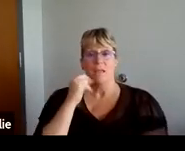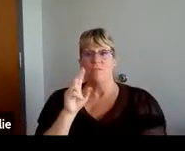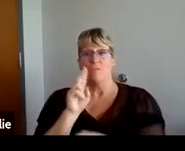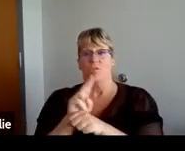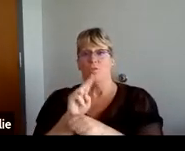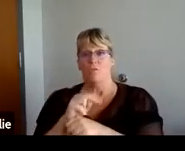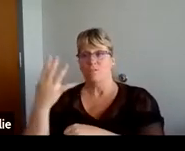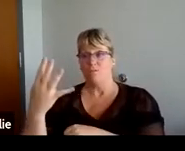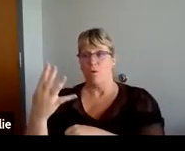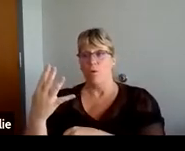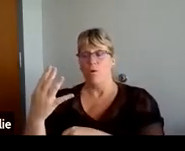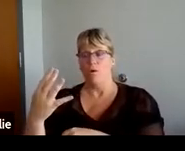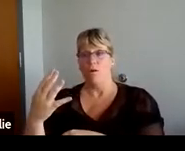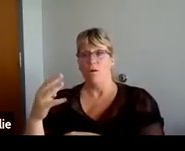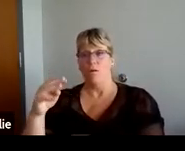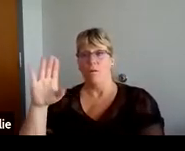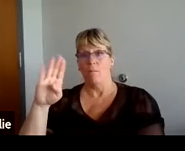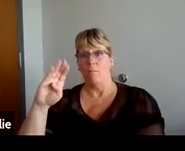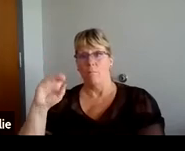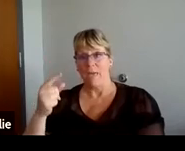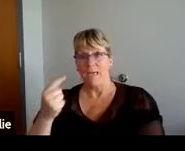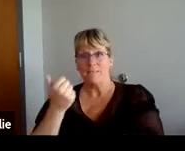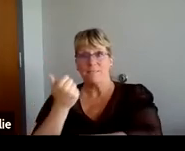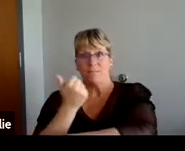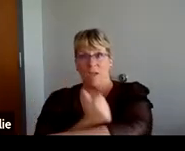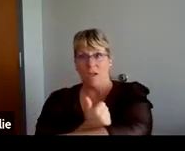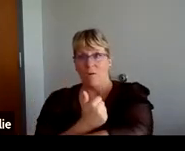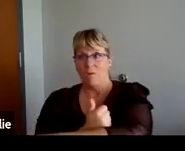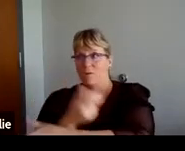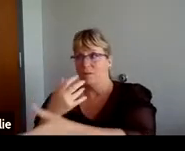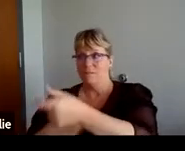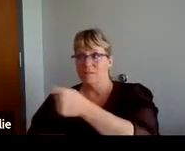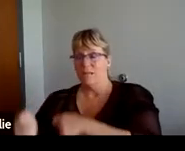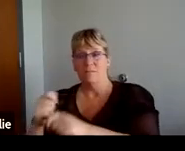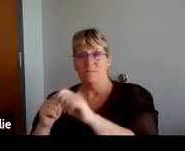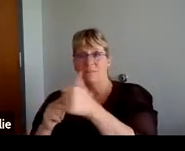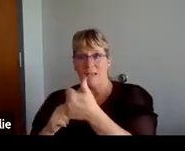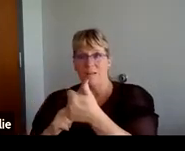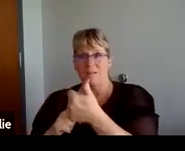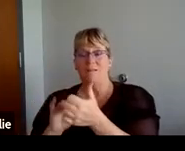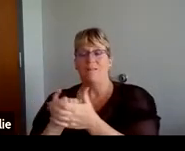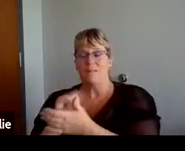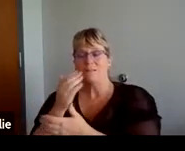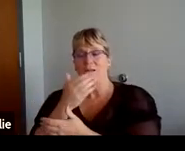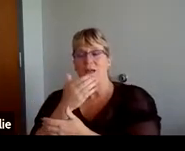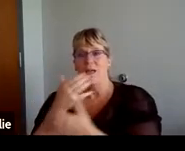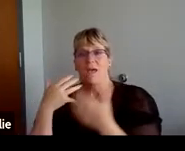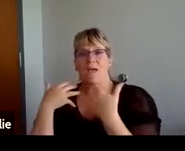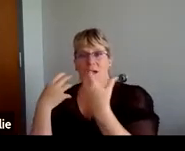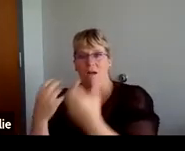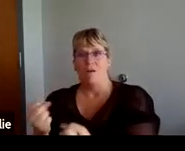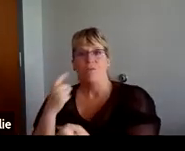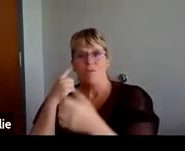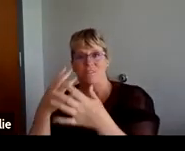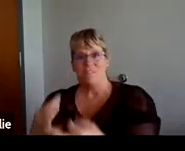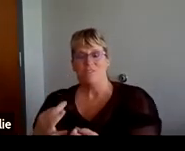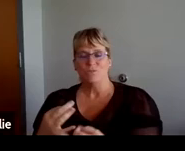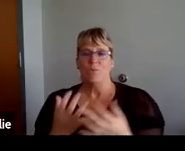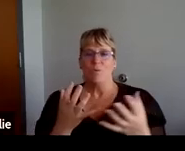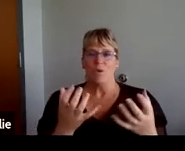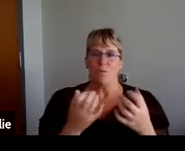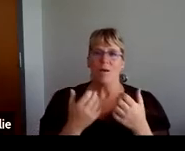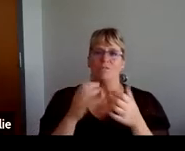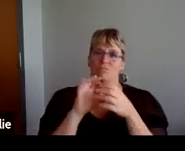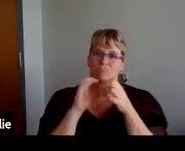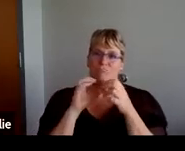heroin instead of 10, or instead of 5 for that matter, it's a healthier decision. So we want to strengthen those